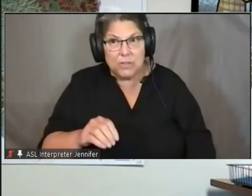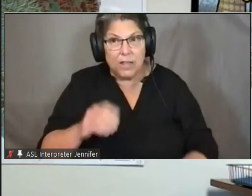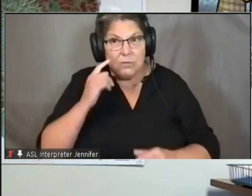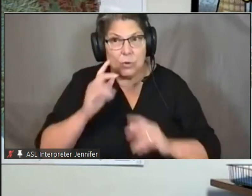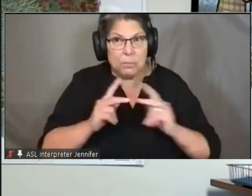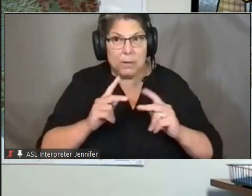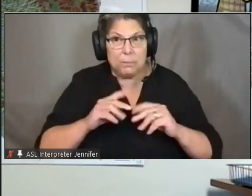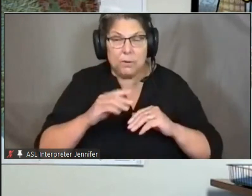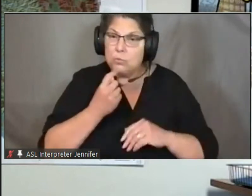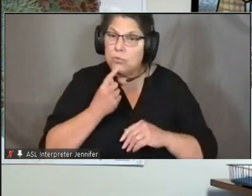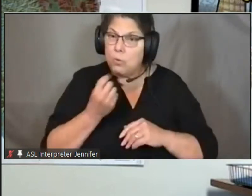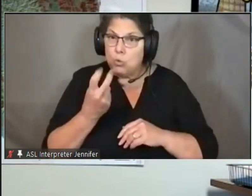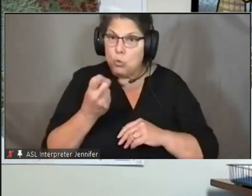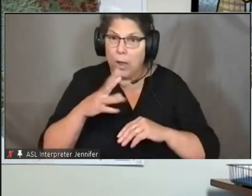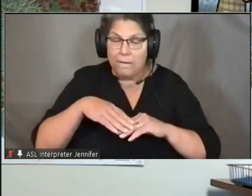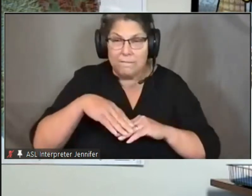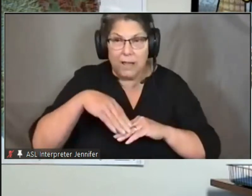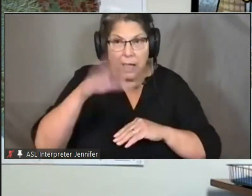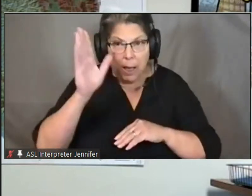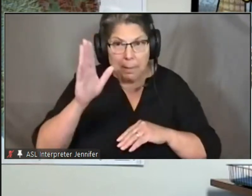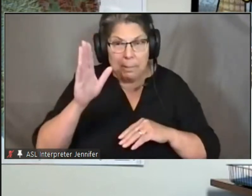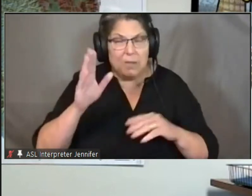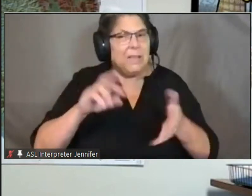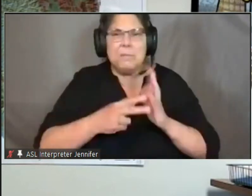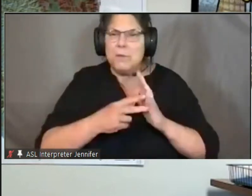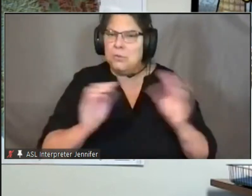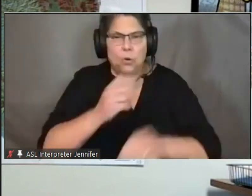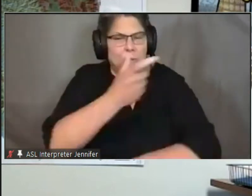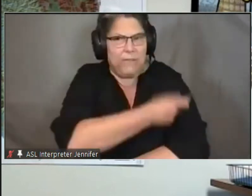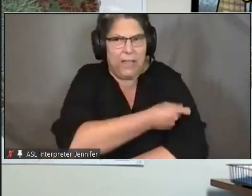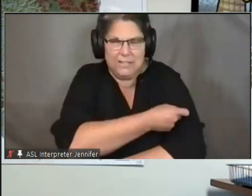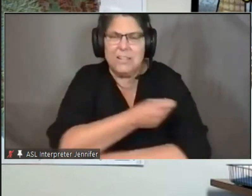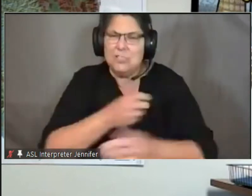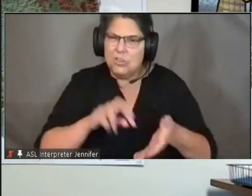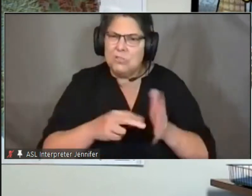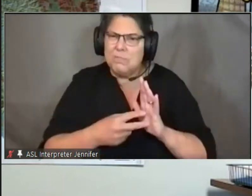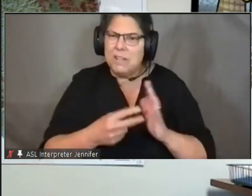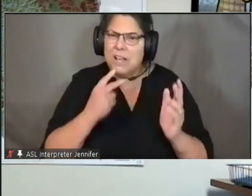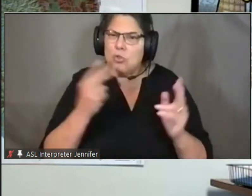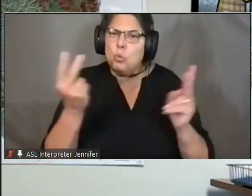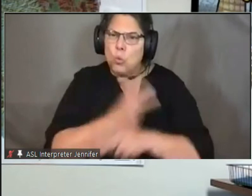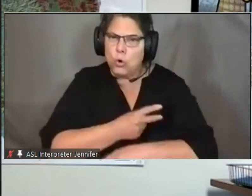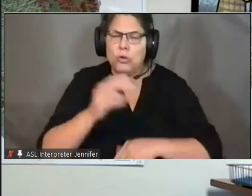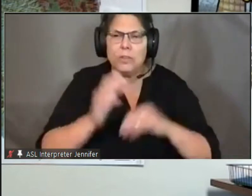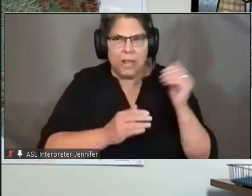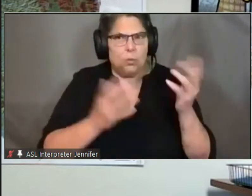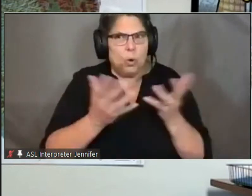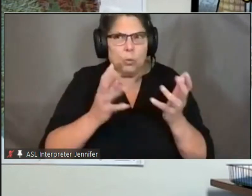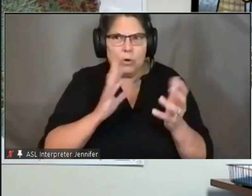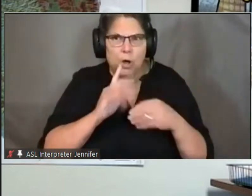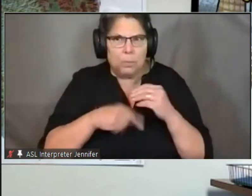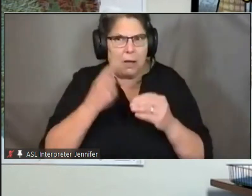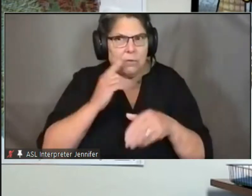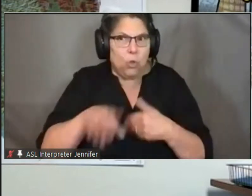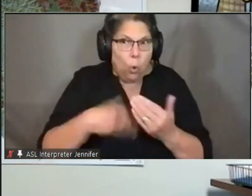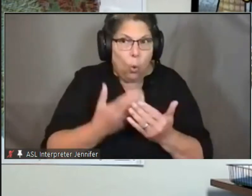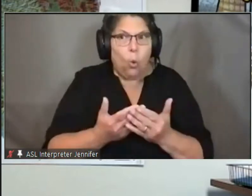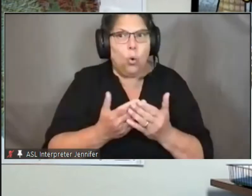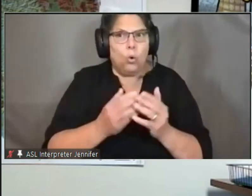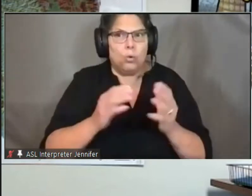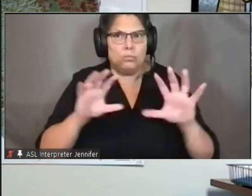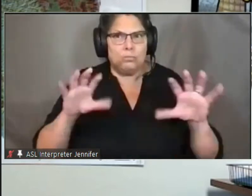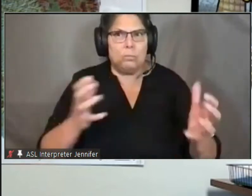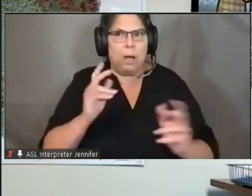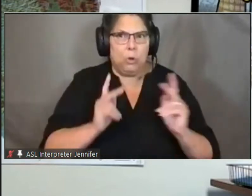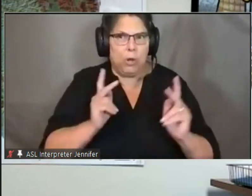at-risk is really much greater than reported for the total population. Also, please note,